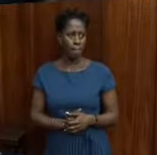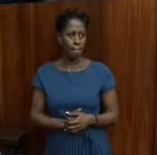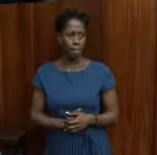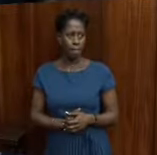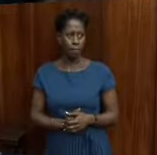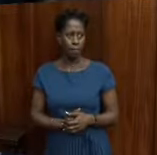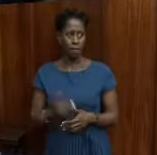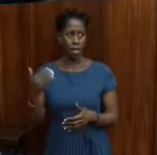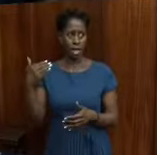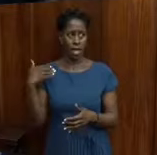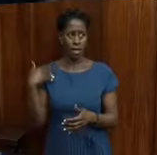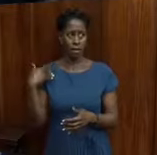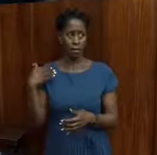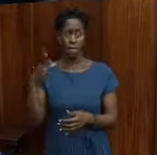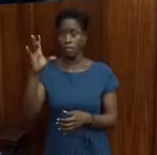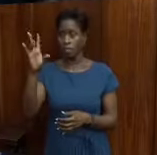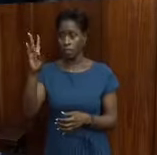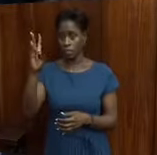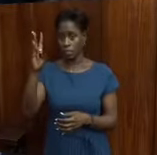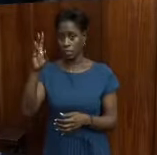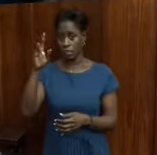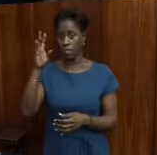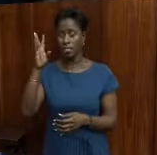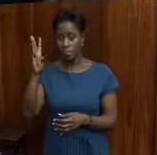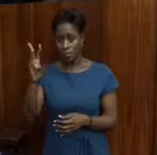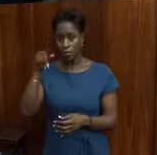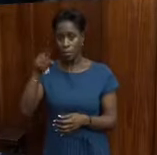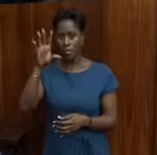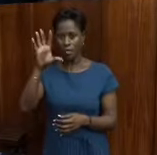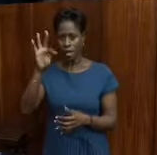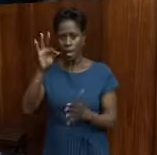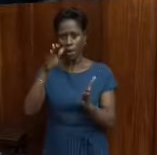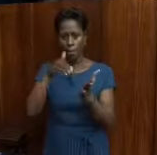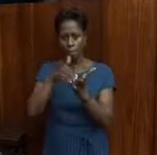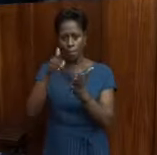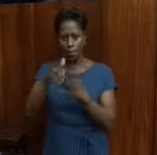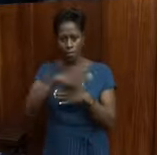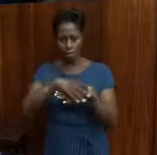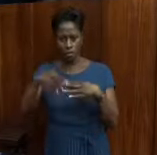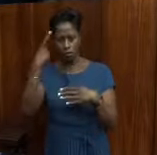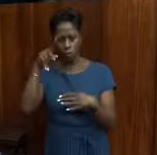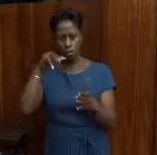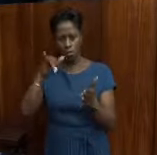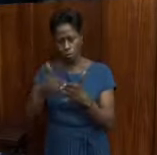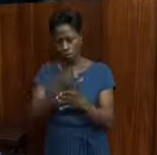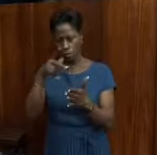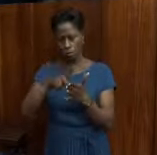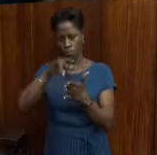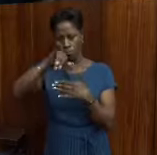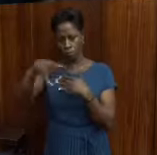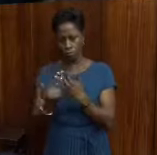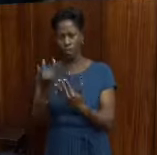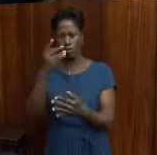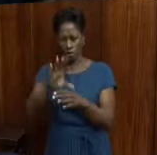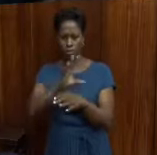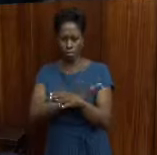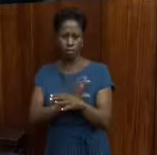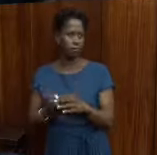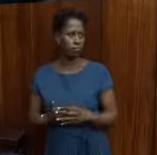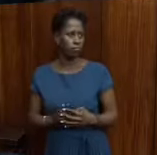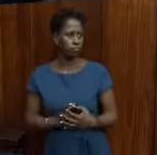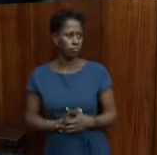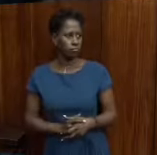amount of $6.9 million has been allocated in this financial year for this project. In St. Lucia, two main government-led